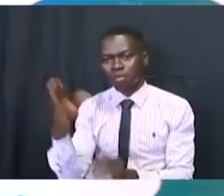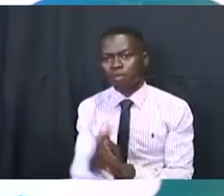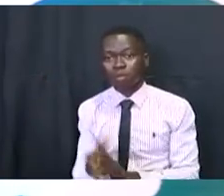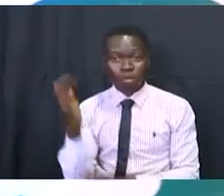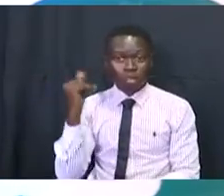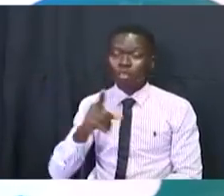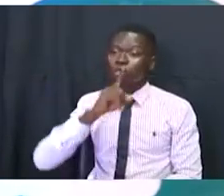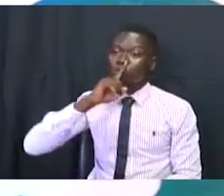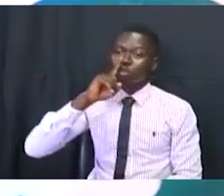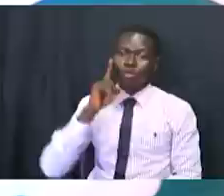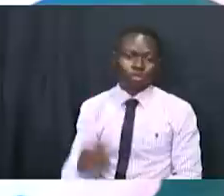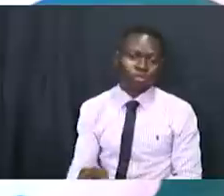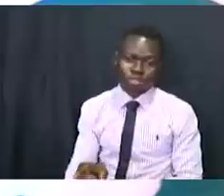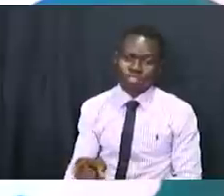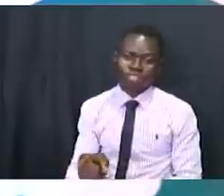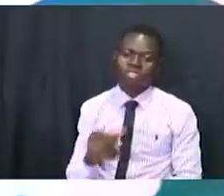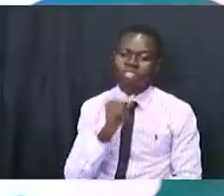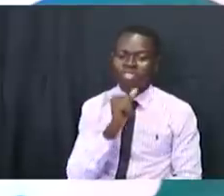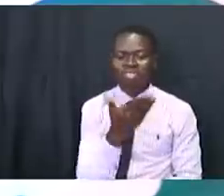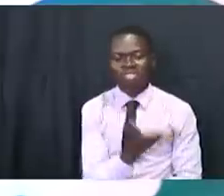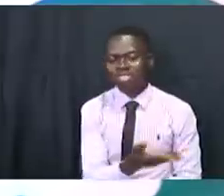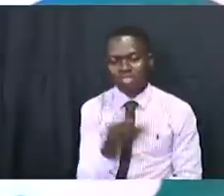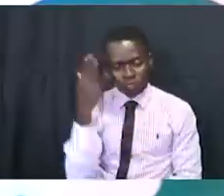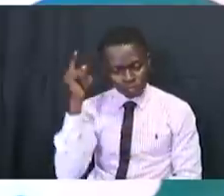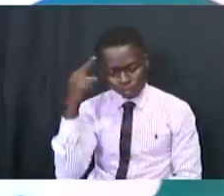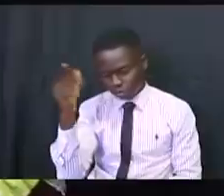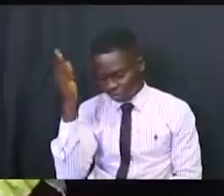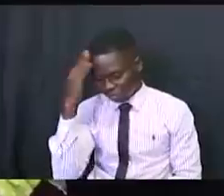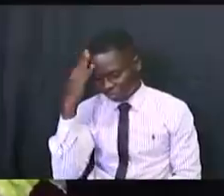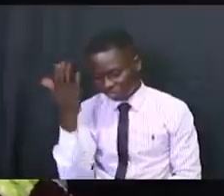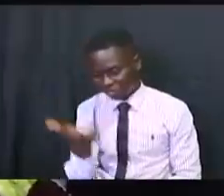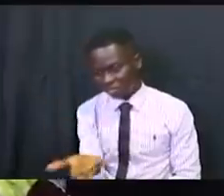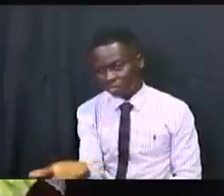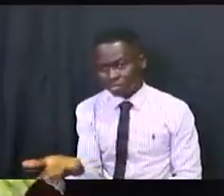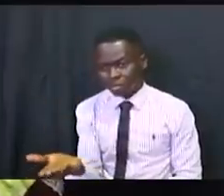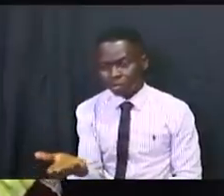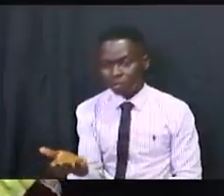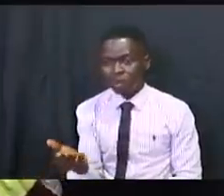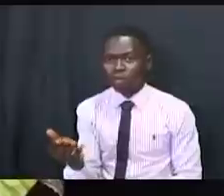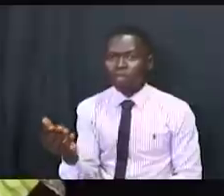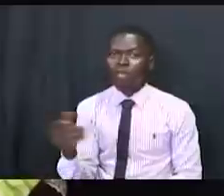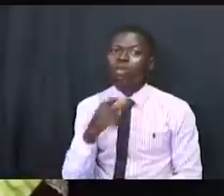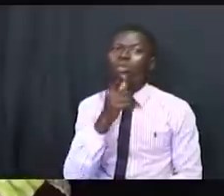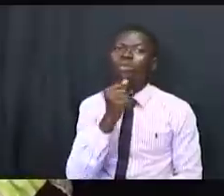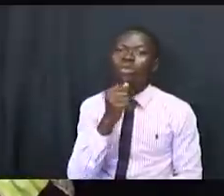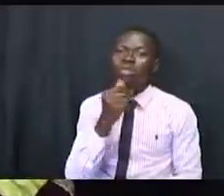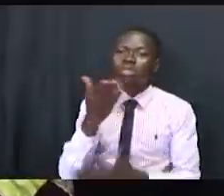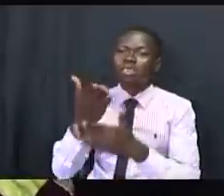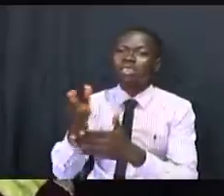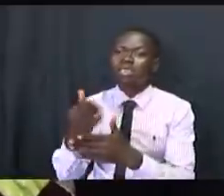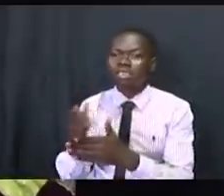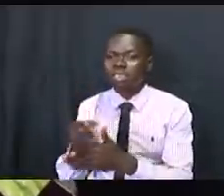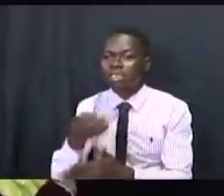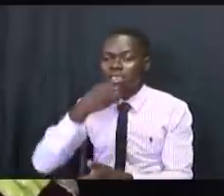is nowhere to be found, according to Isaiah 59, verse 15. And whoever shuns evil becomes a